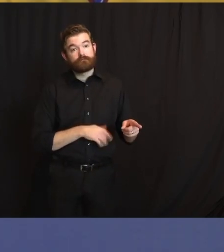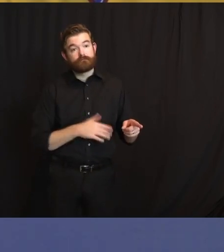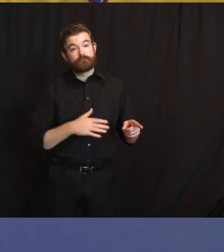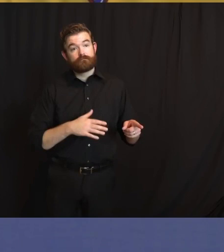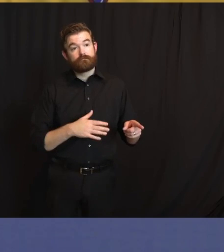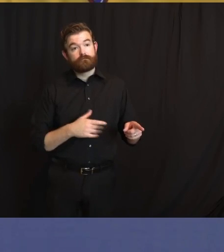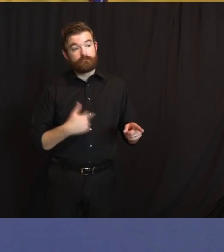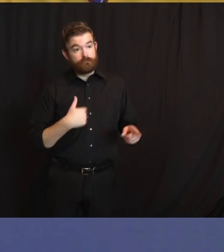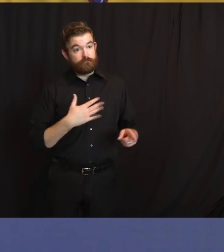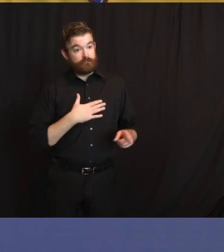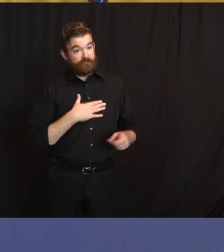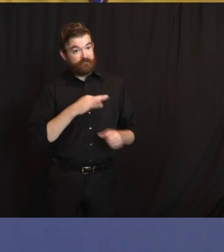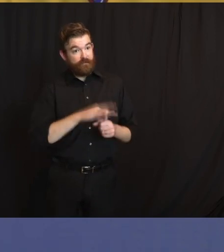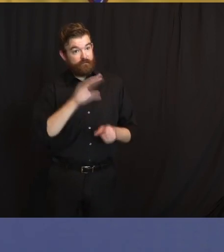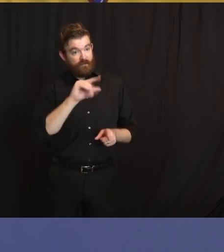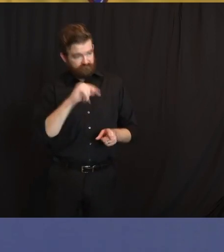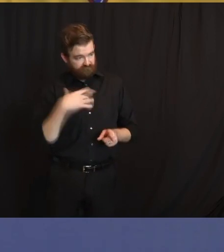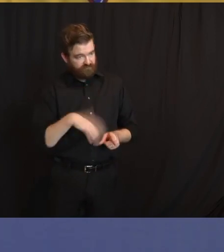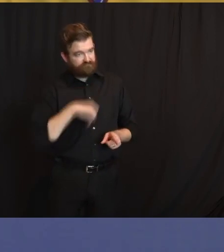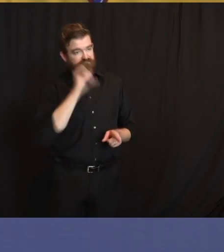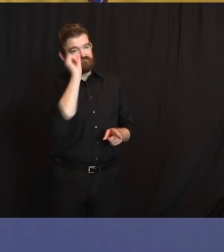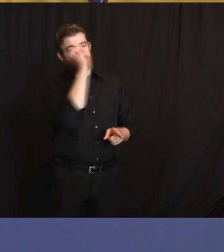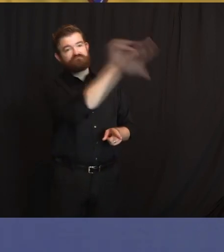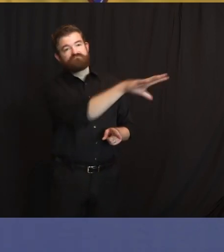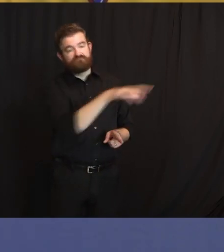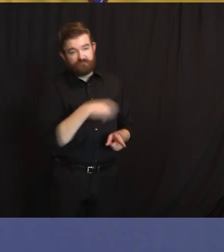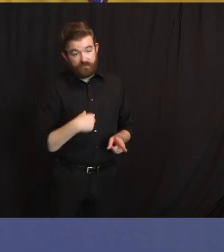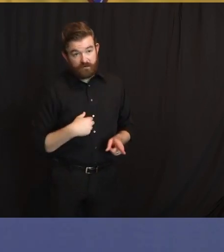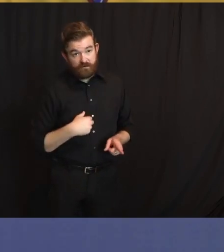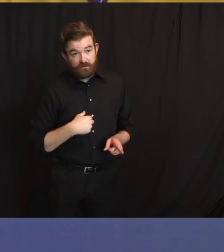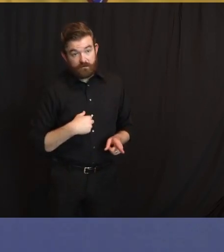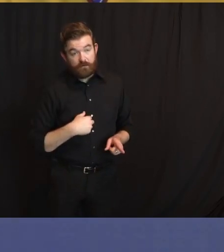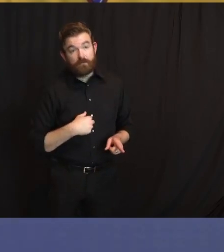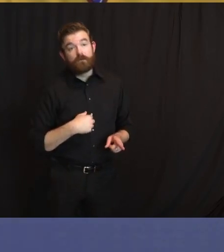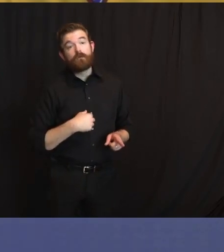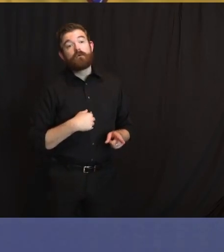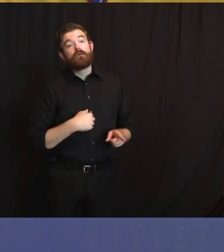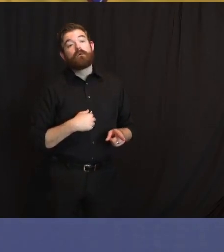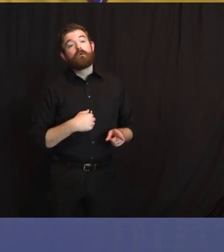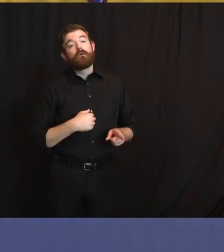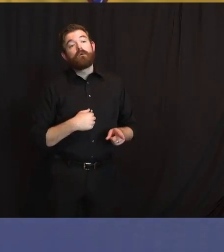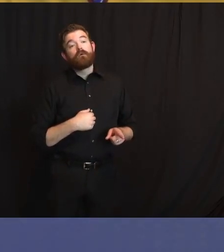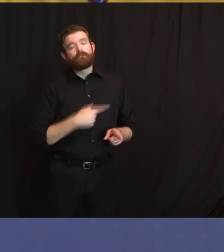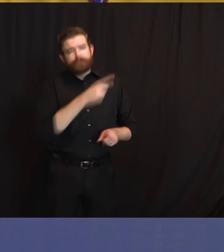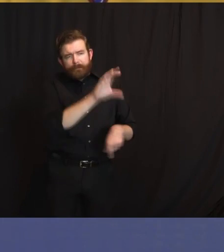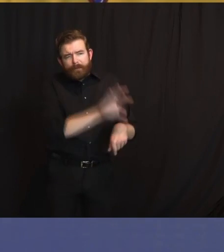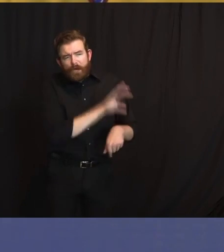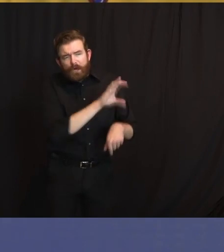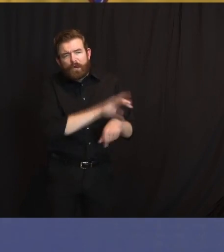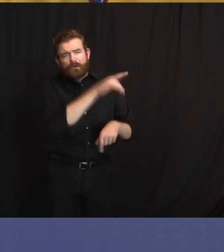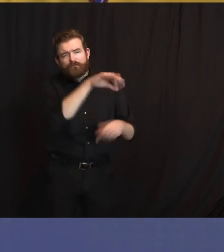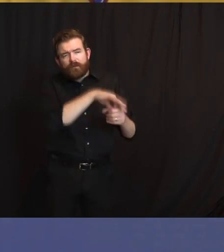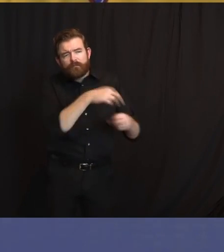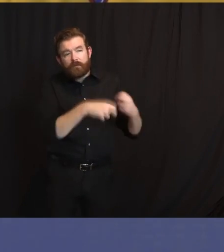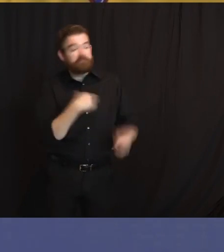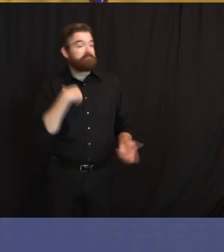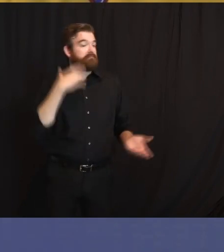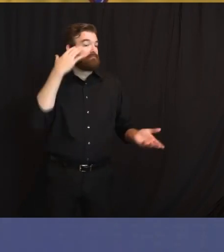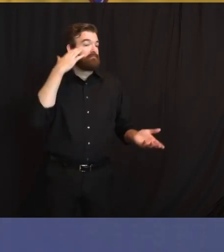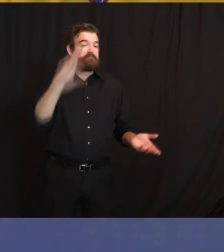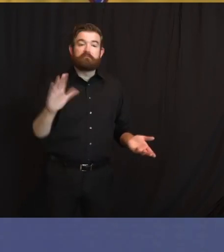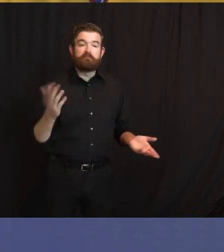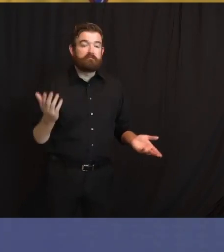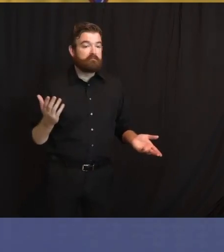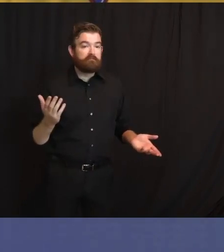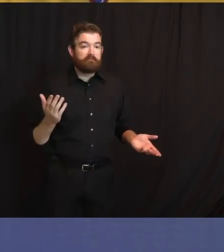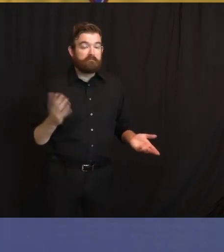I've got no observations on the specifics of the glitches or delays. I don't know that FedEx is going to be involved, and I've